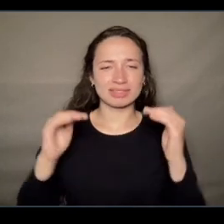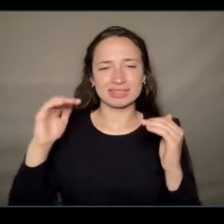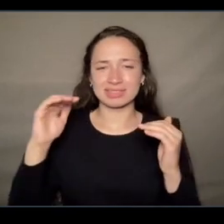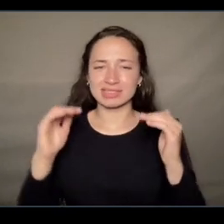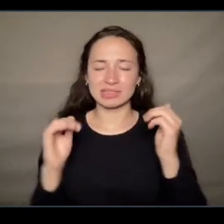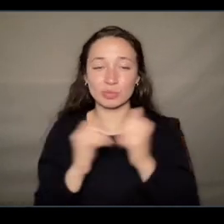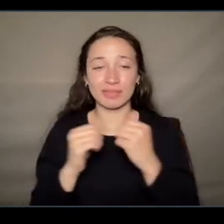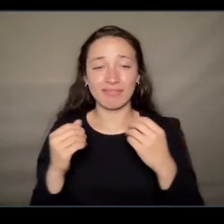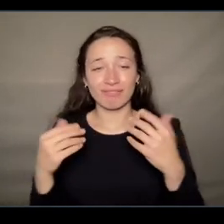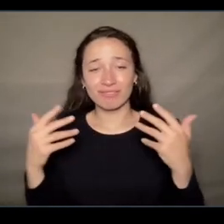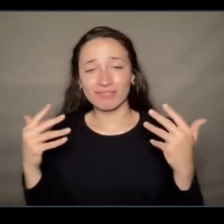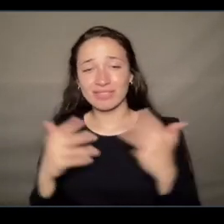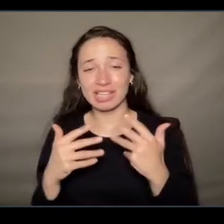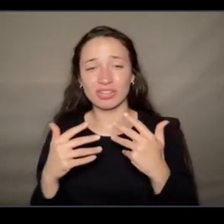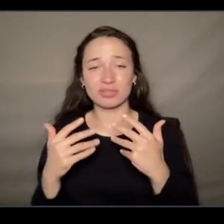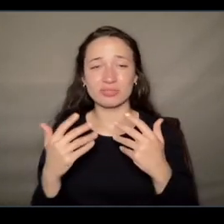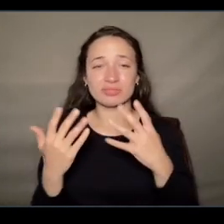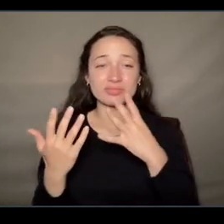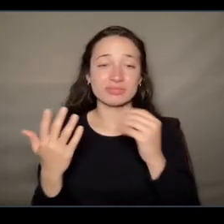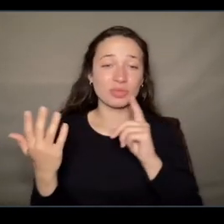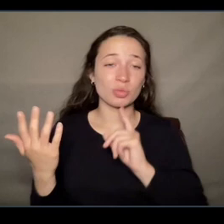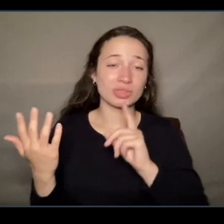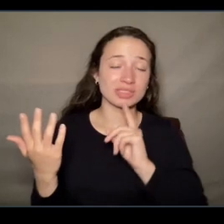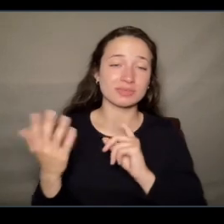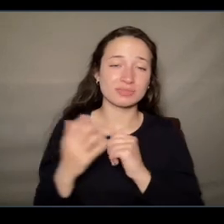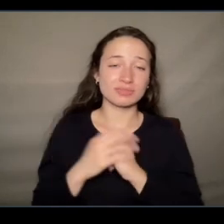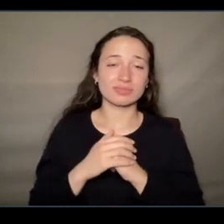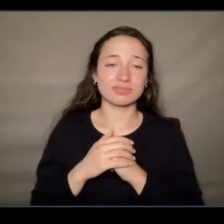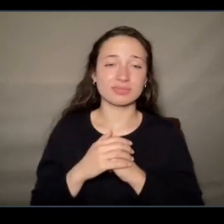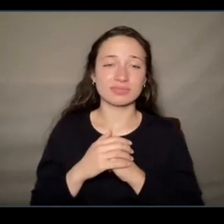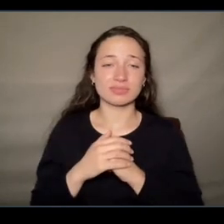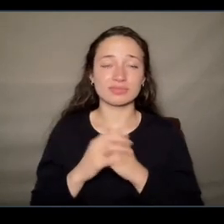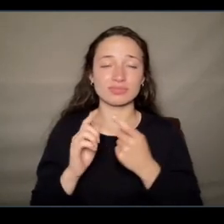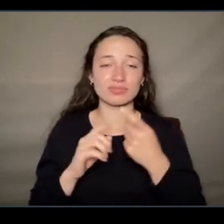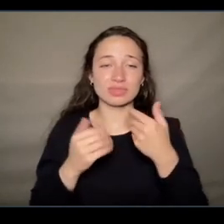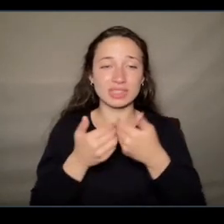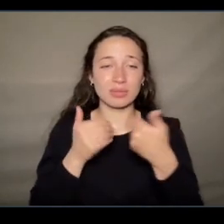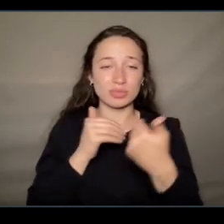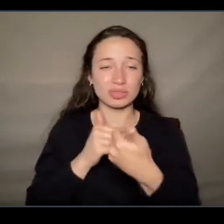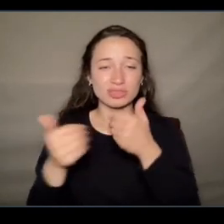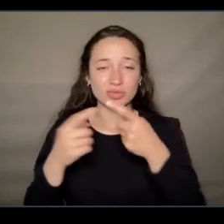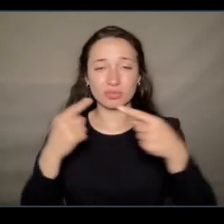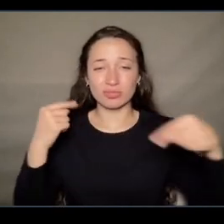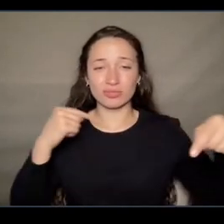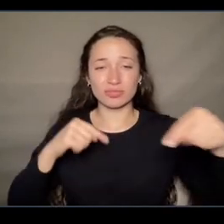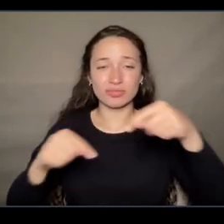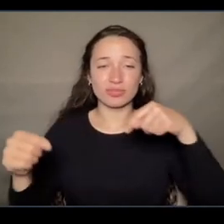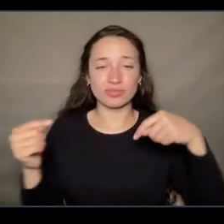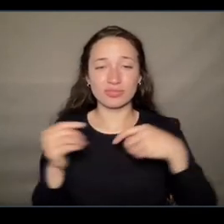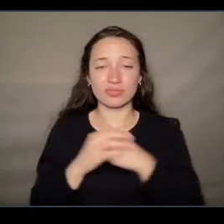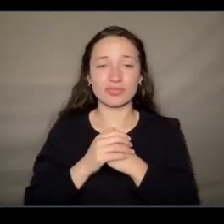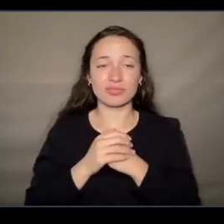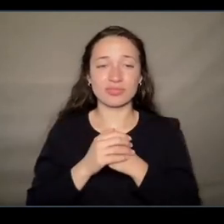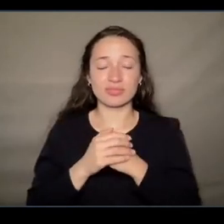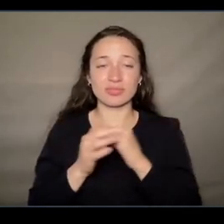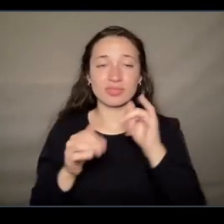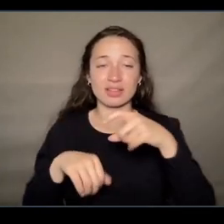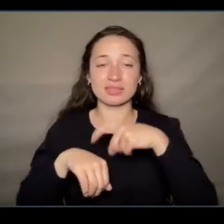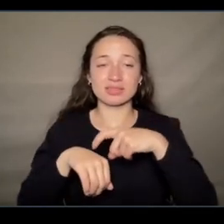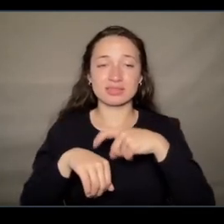that with our fear and loneliness, our separation from one another.